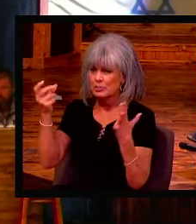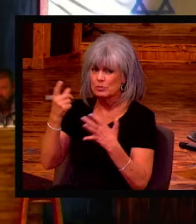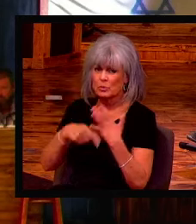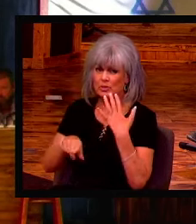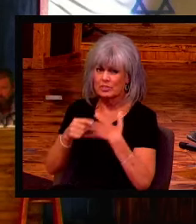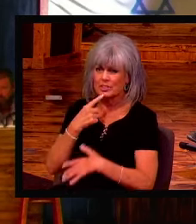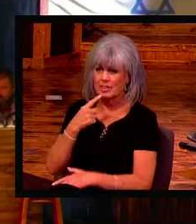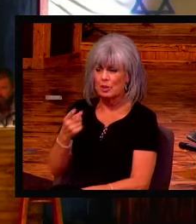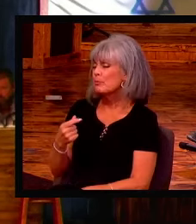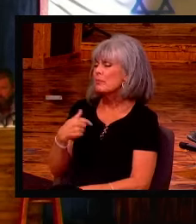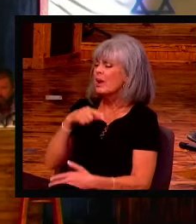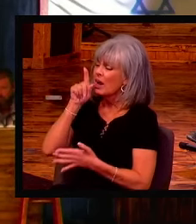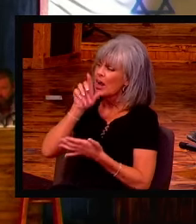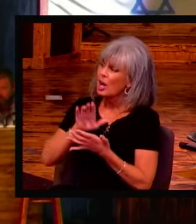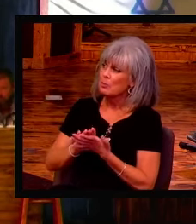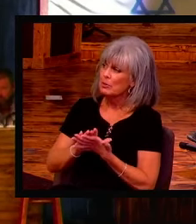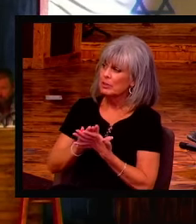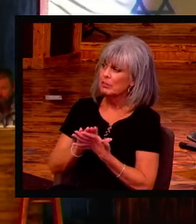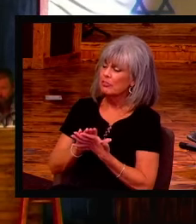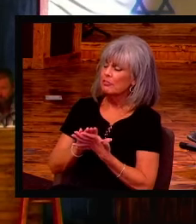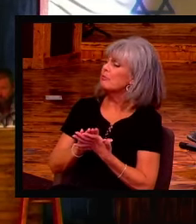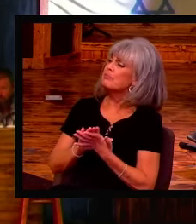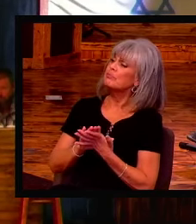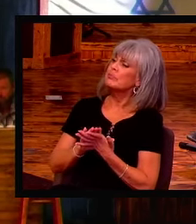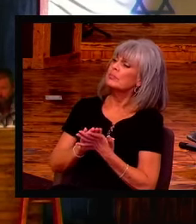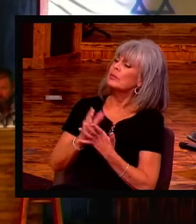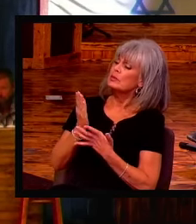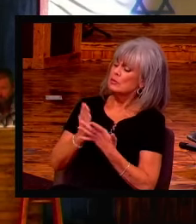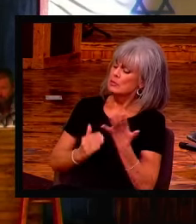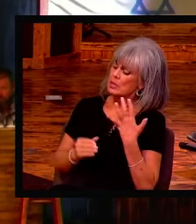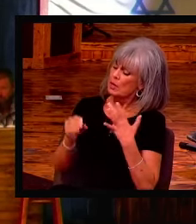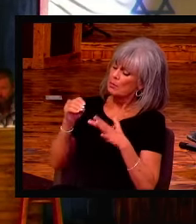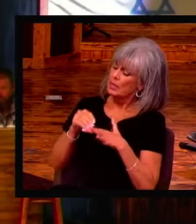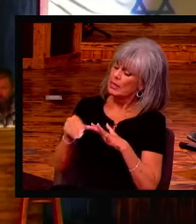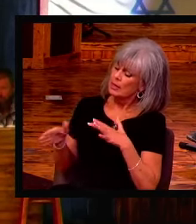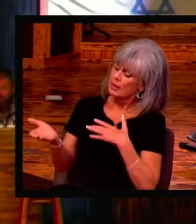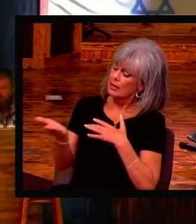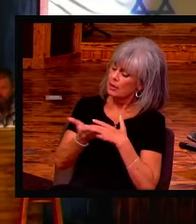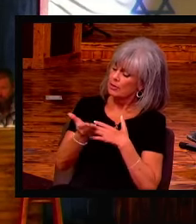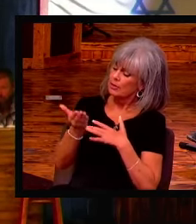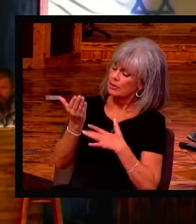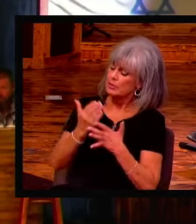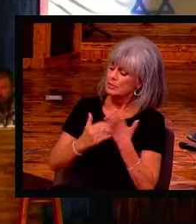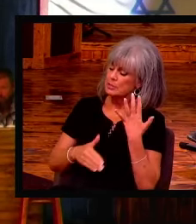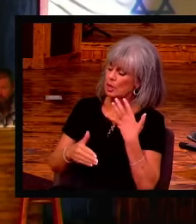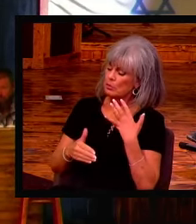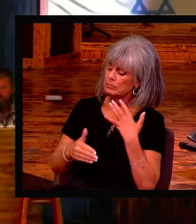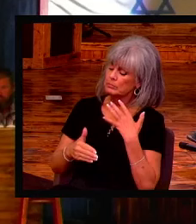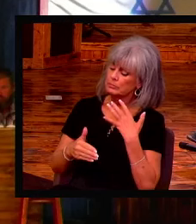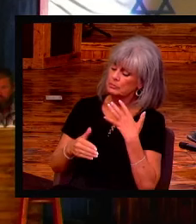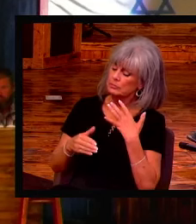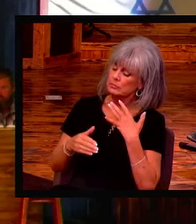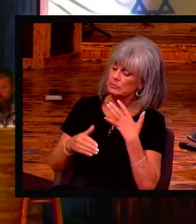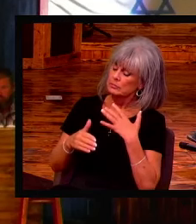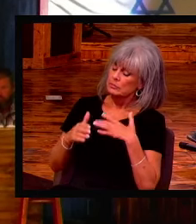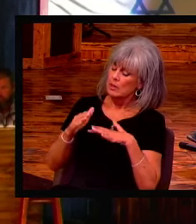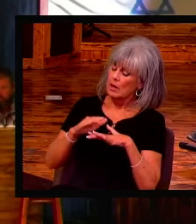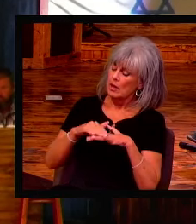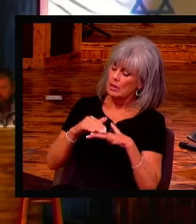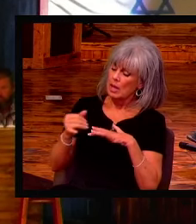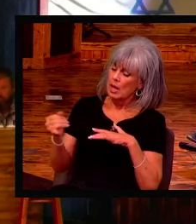Because I believe there's probably some in here right now, and I believe there's some watching online. What would you say to